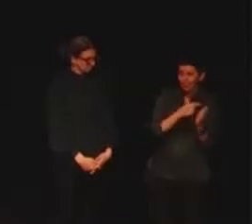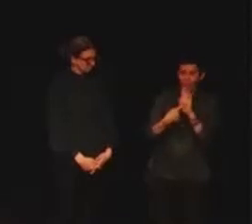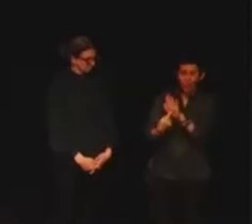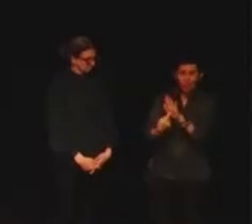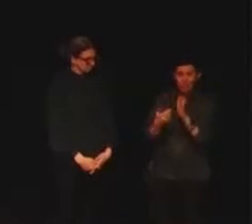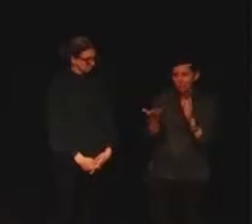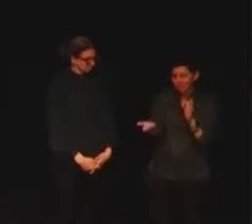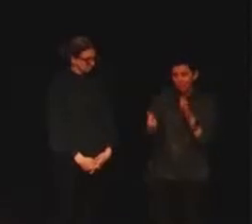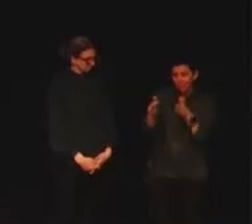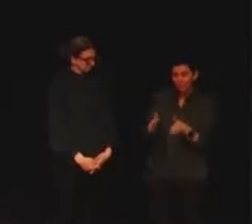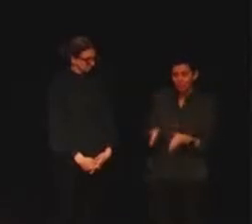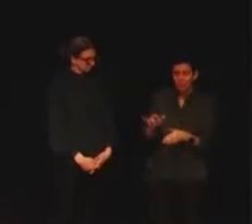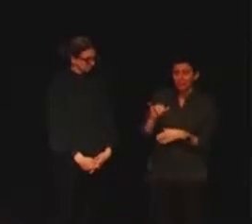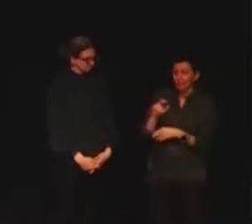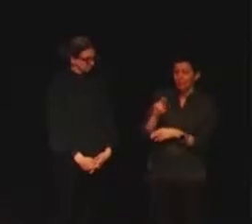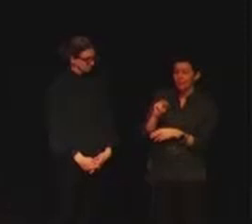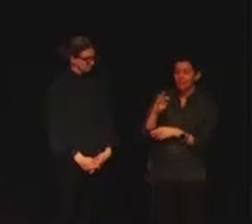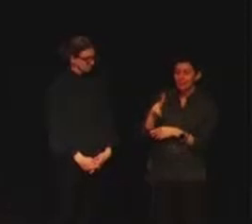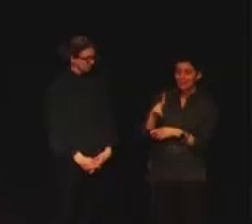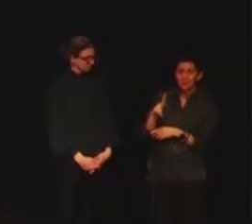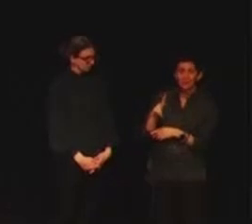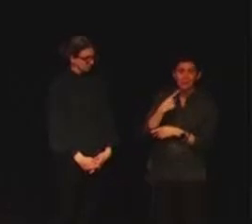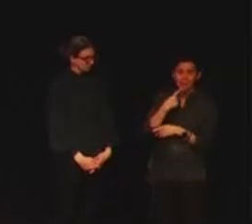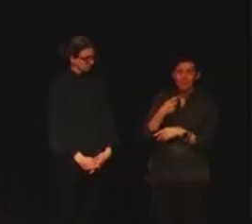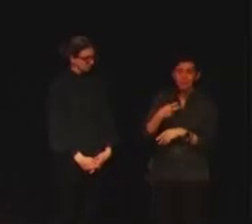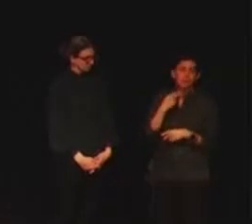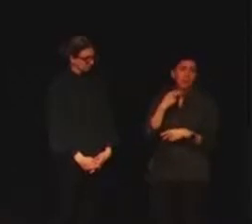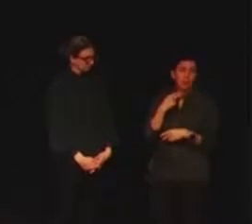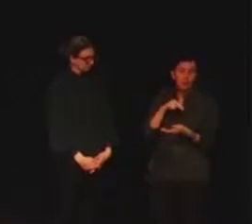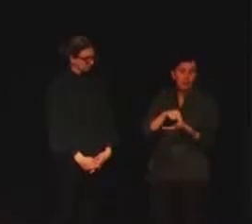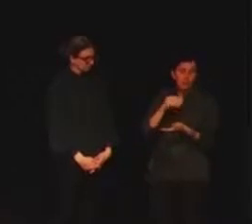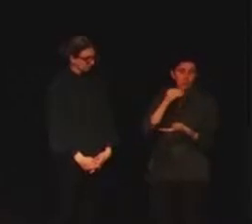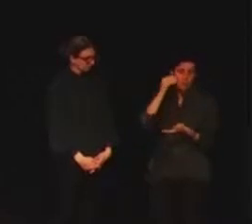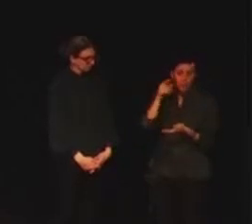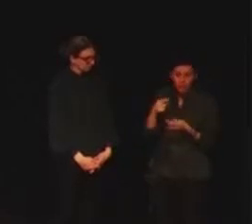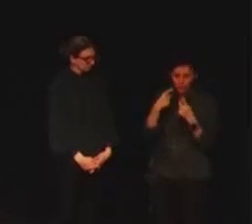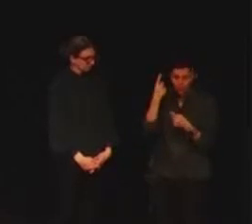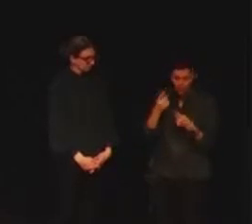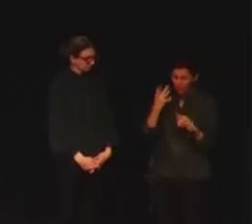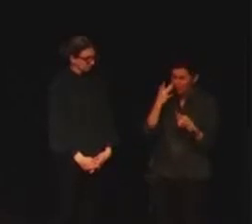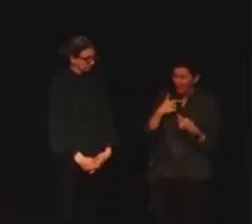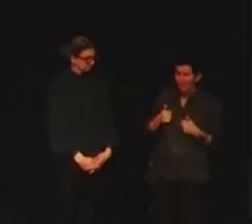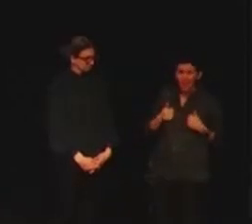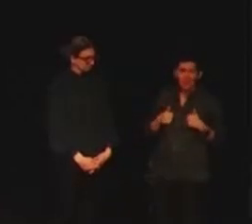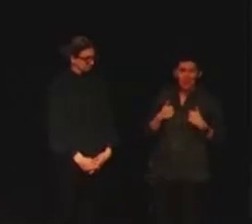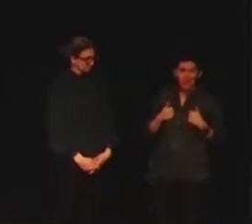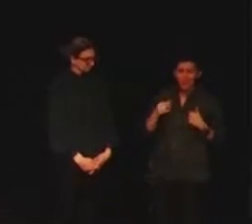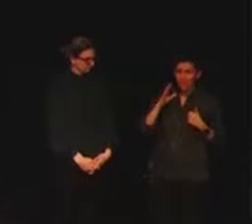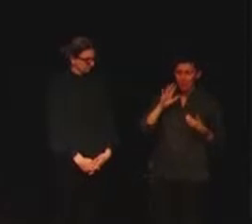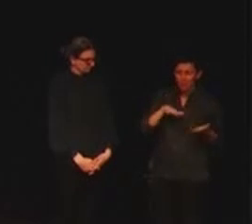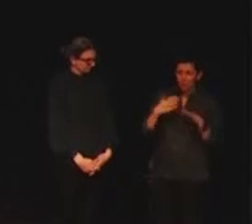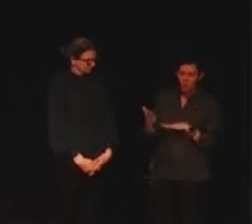said. He's looking out his window in a nursing home, and he's wondering, why am I here if I'm going to die in